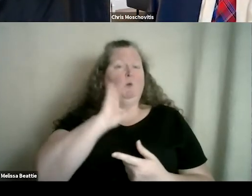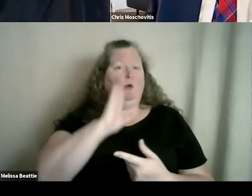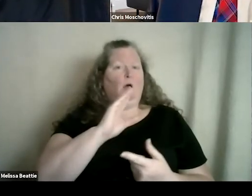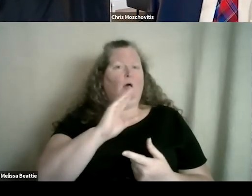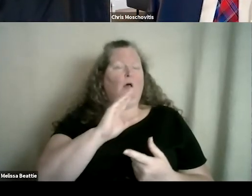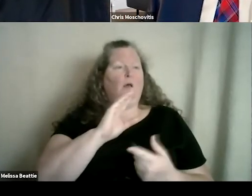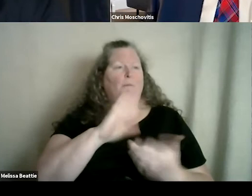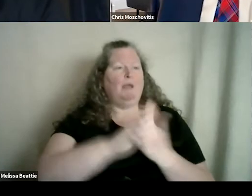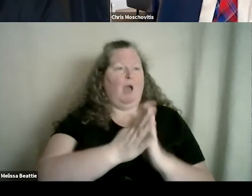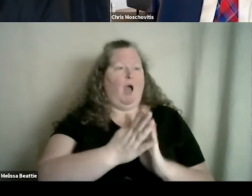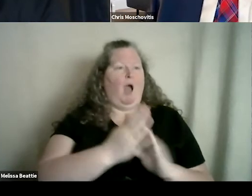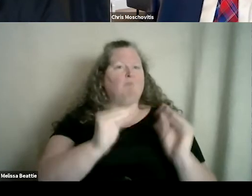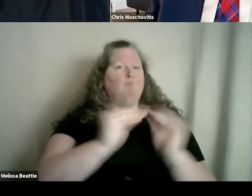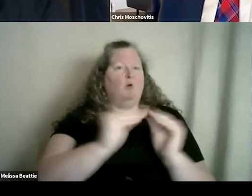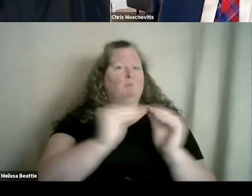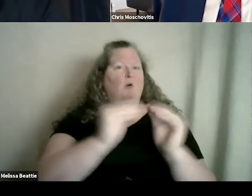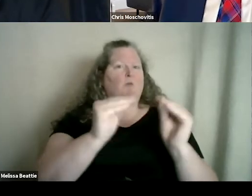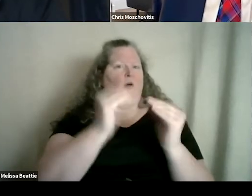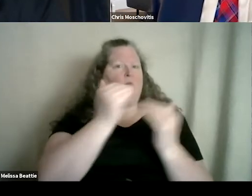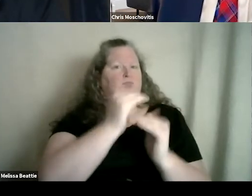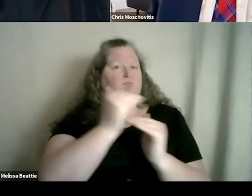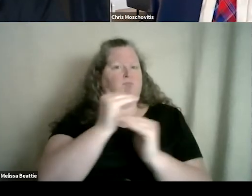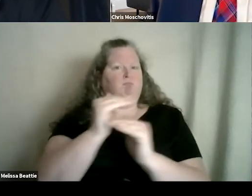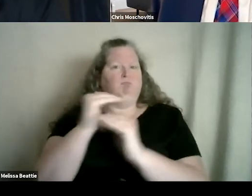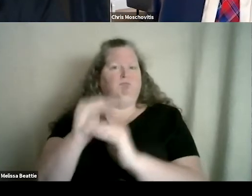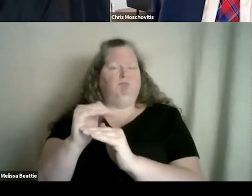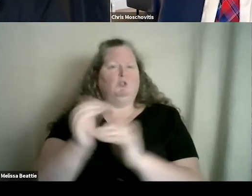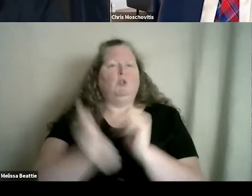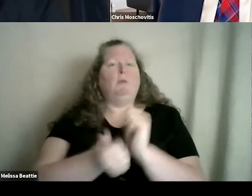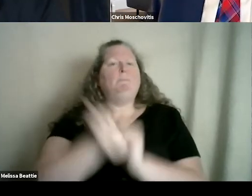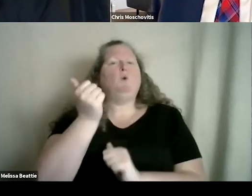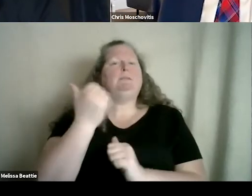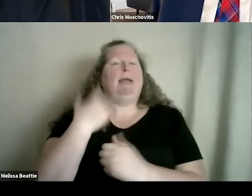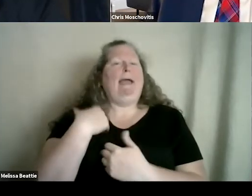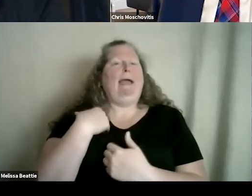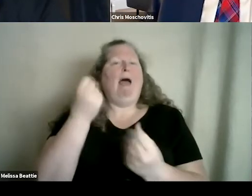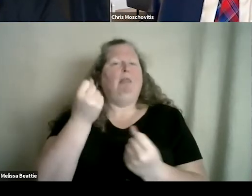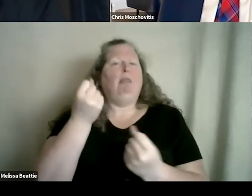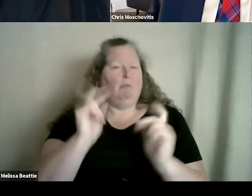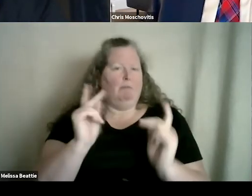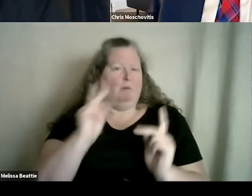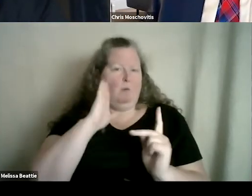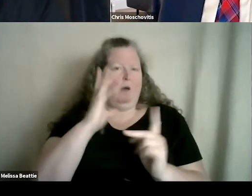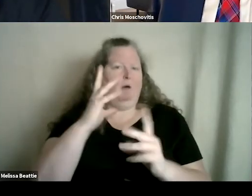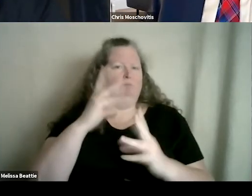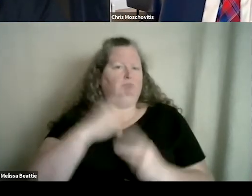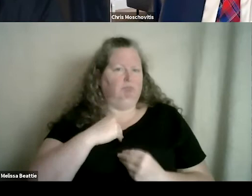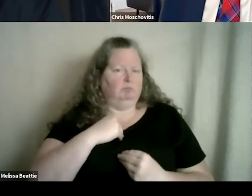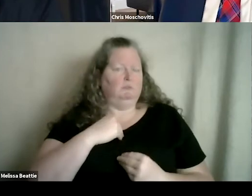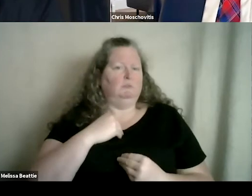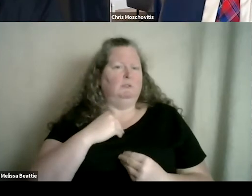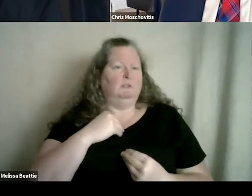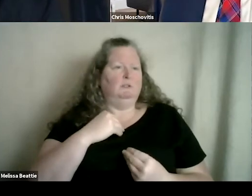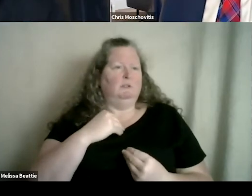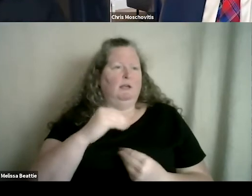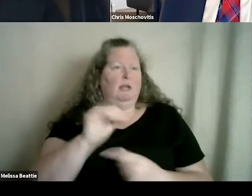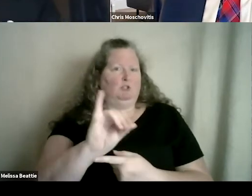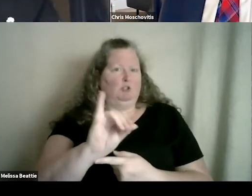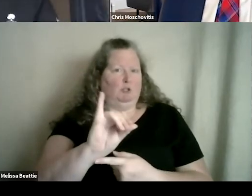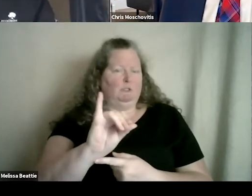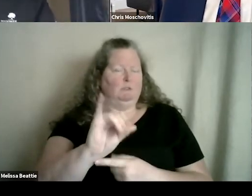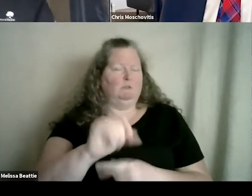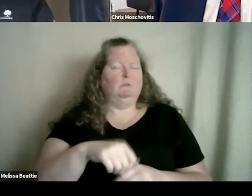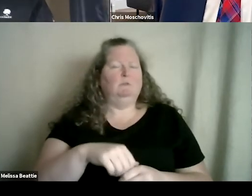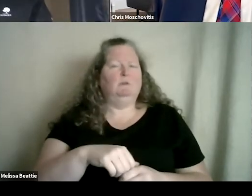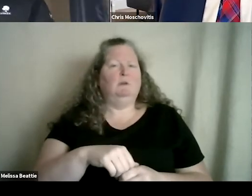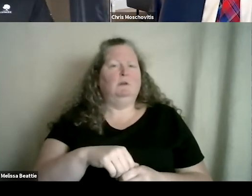restrictive so that only the most healthy people would receive it, and therefore the